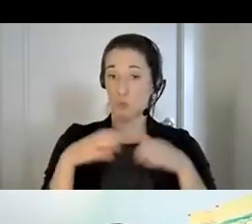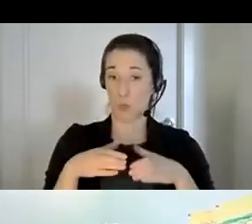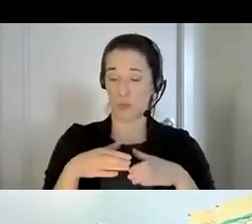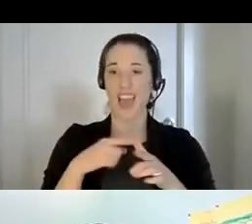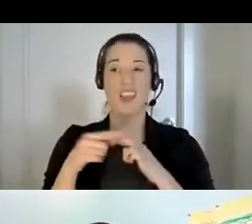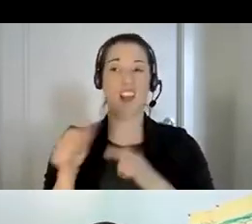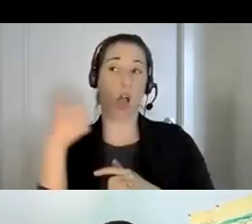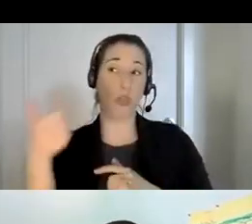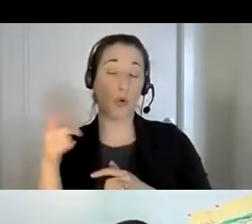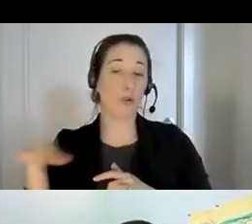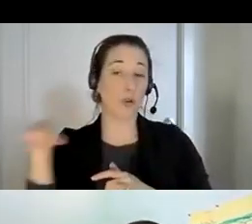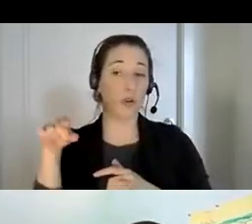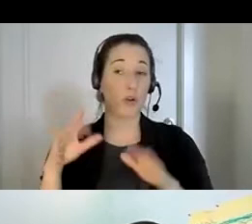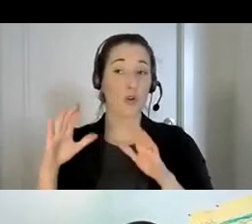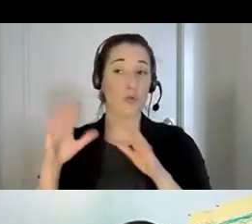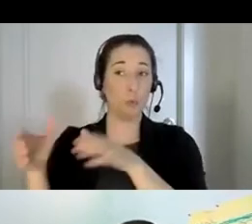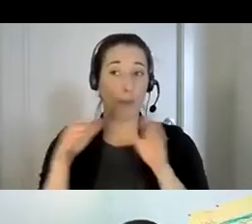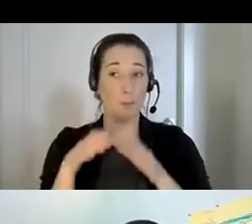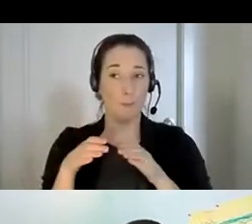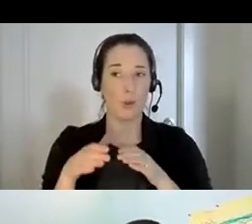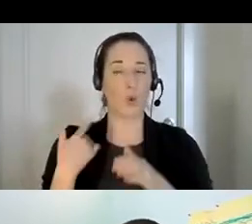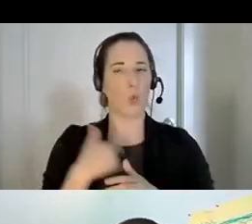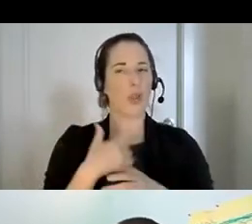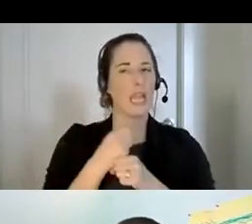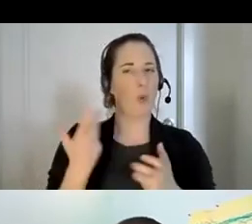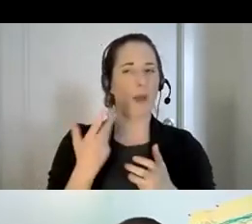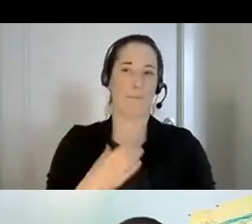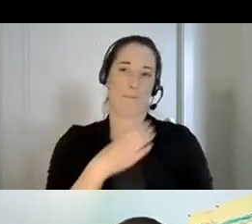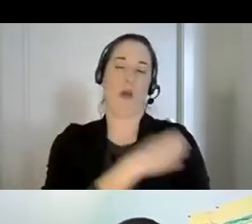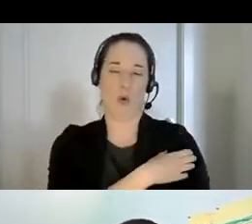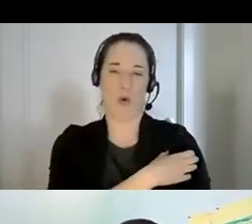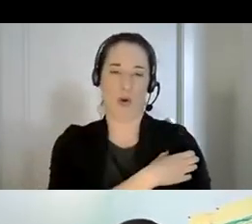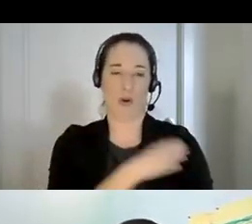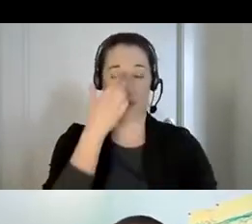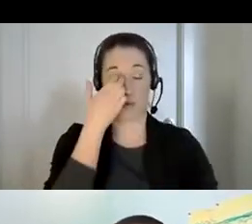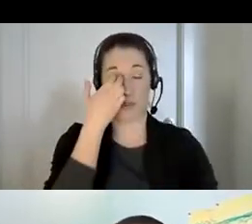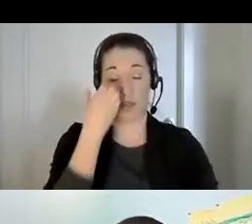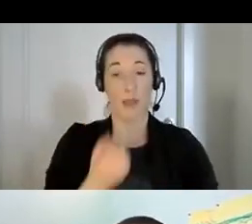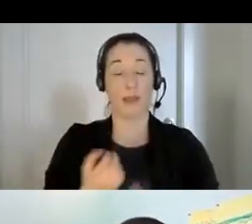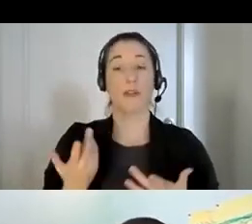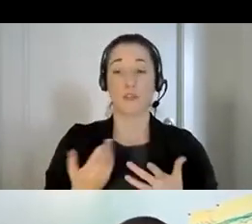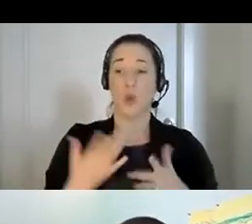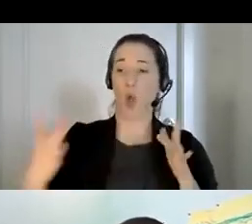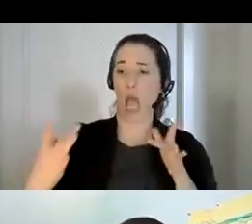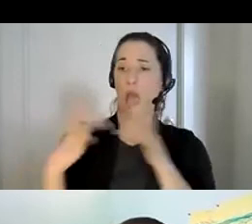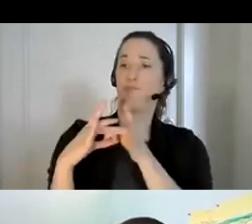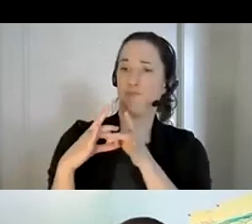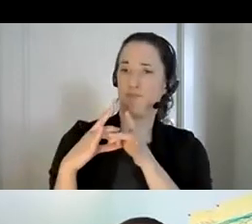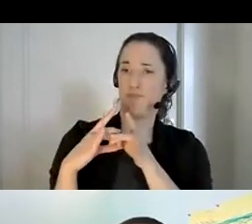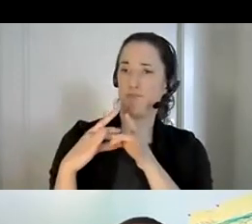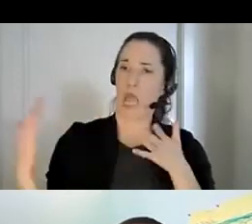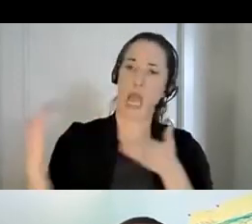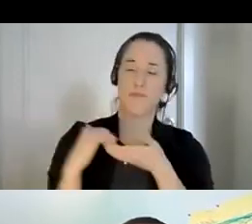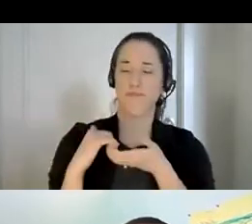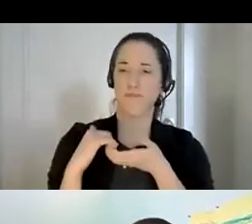Between groups connections, make movements towards systemic level changes formidable. By coming together and seeing